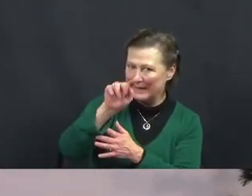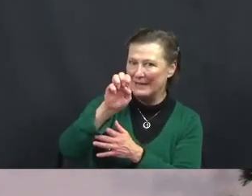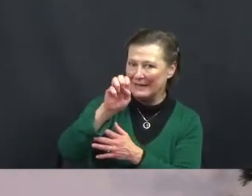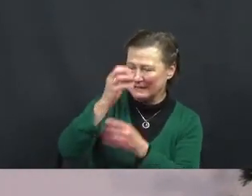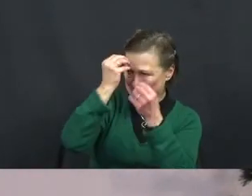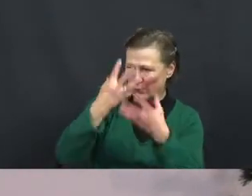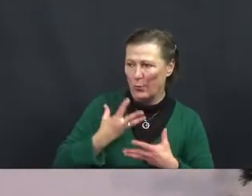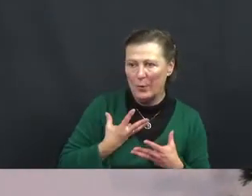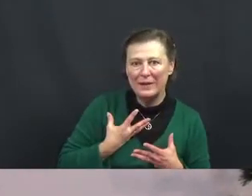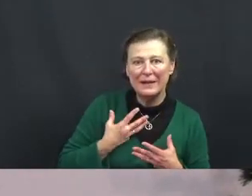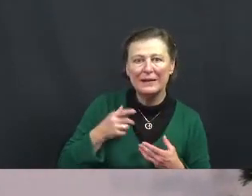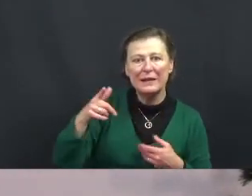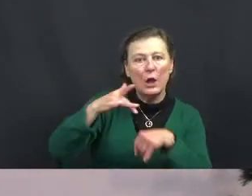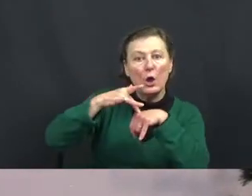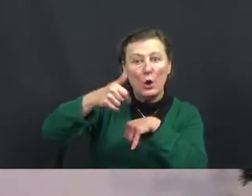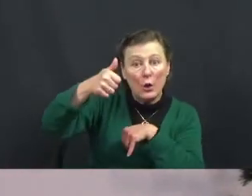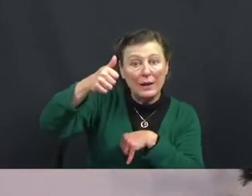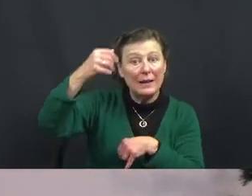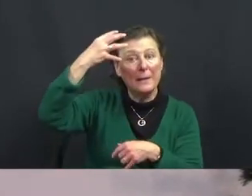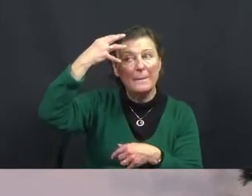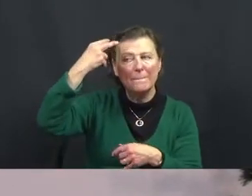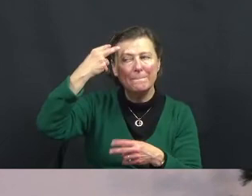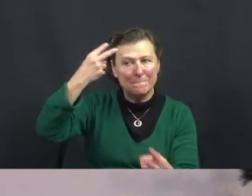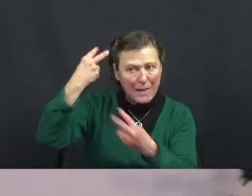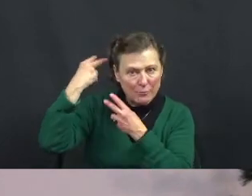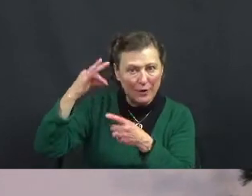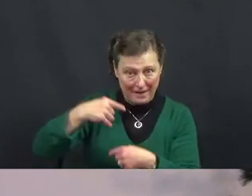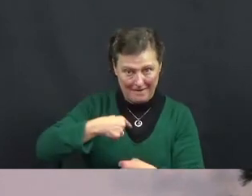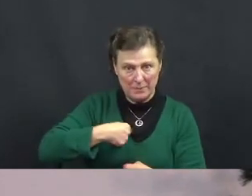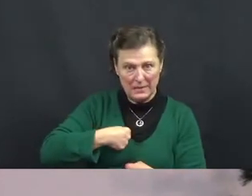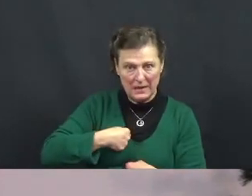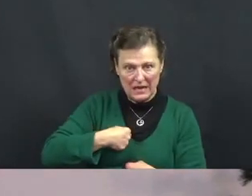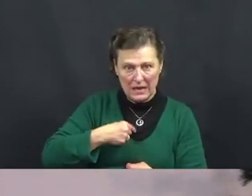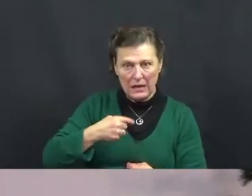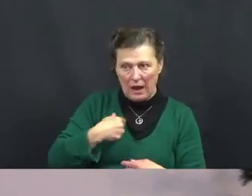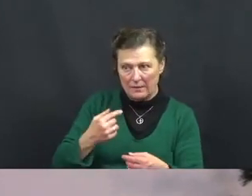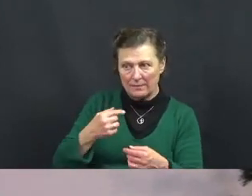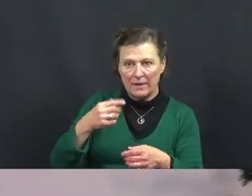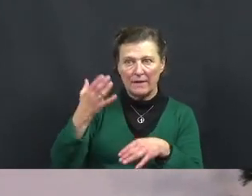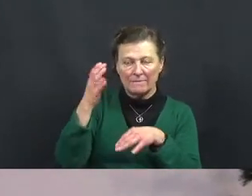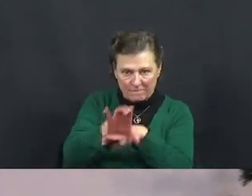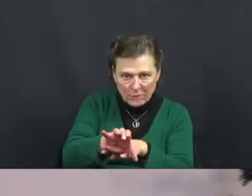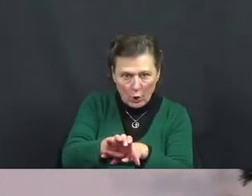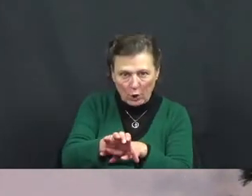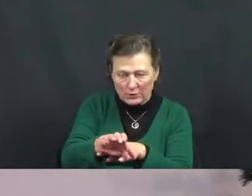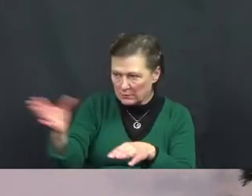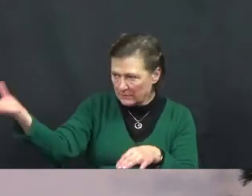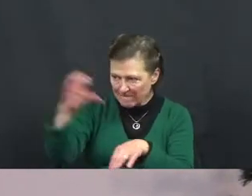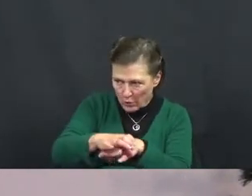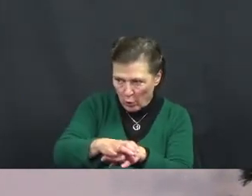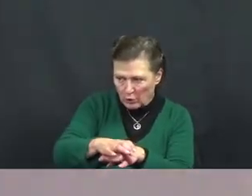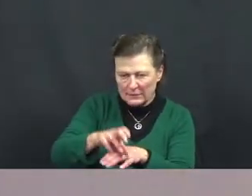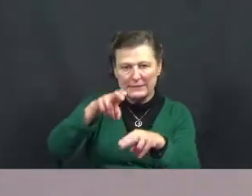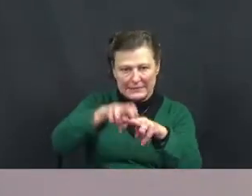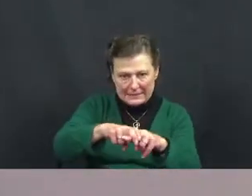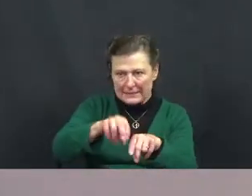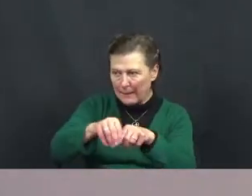me that his earliest memory of me was being forced to sit down in my room and listen to Beethoven.